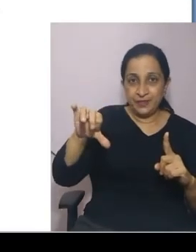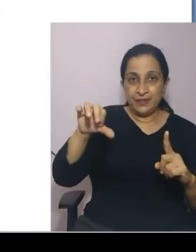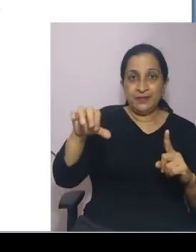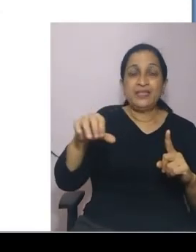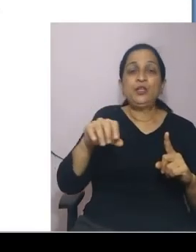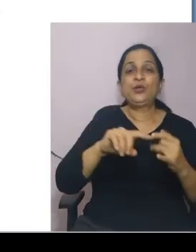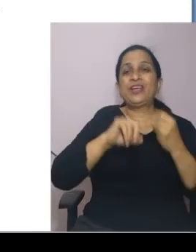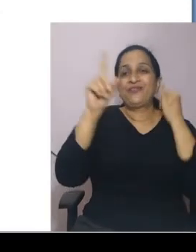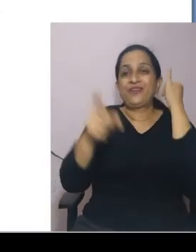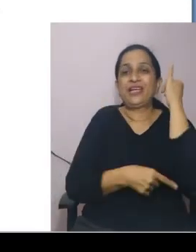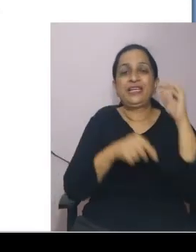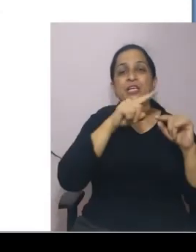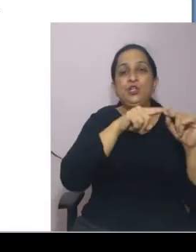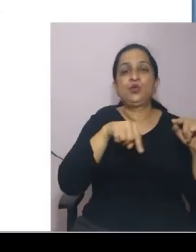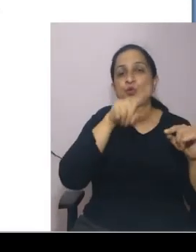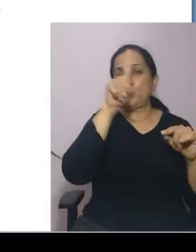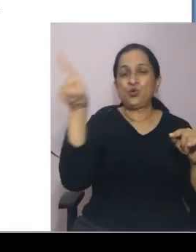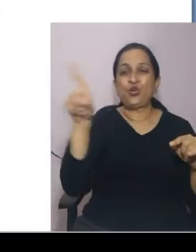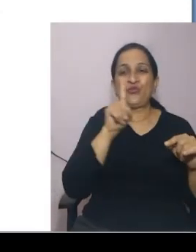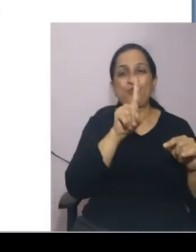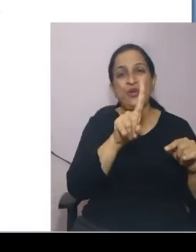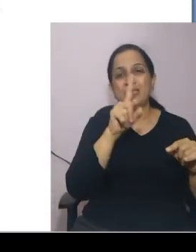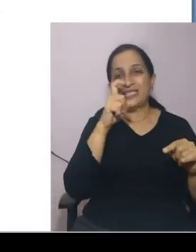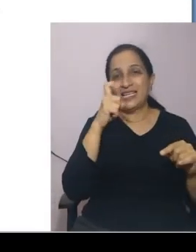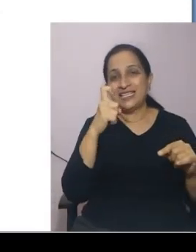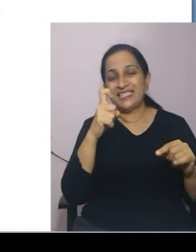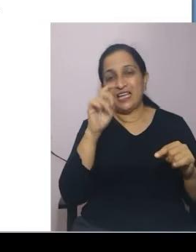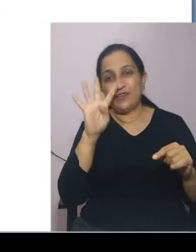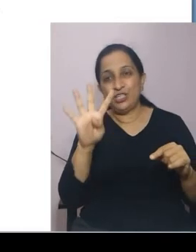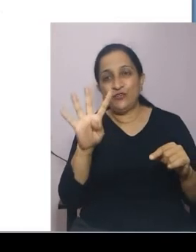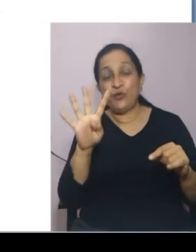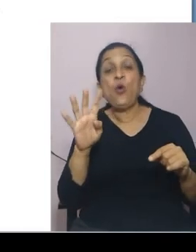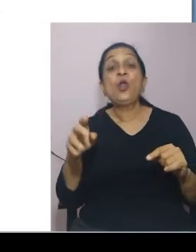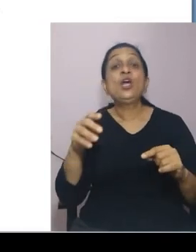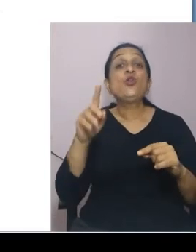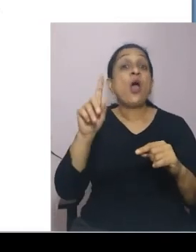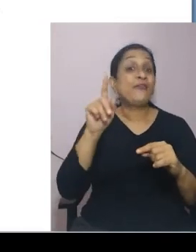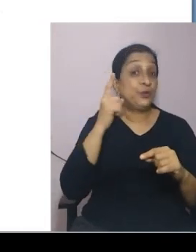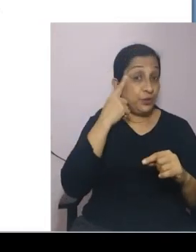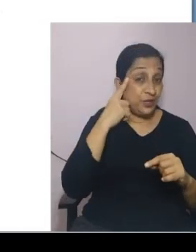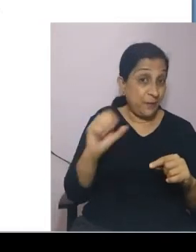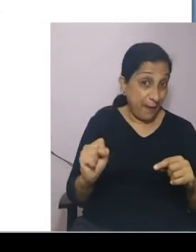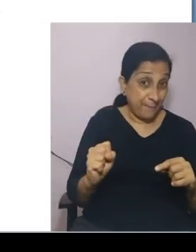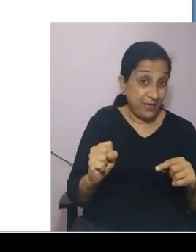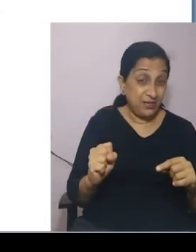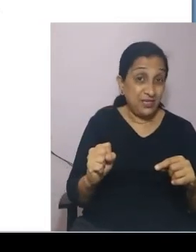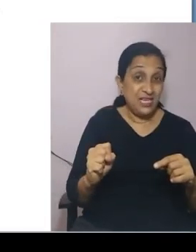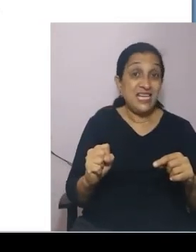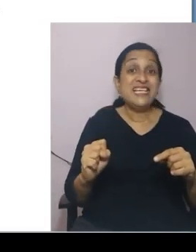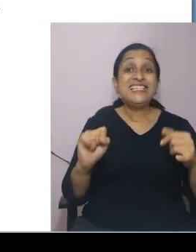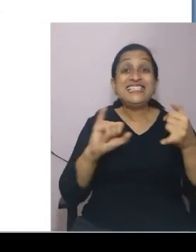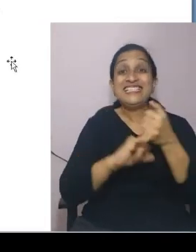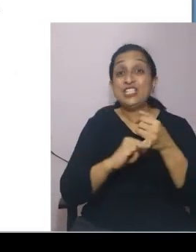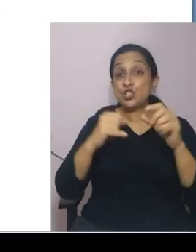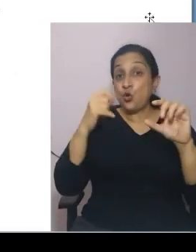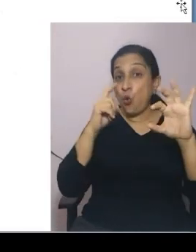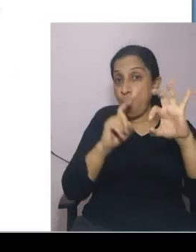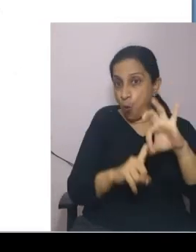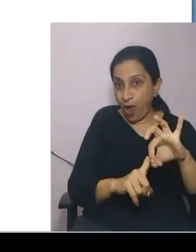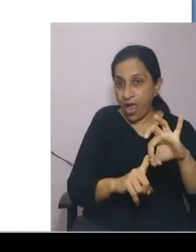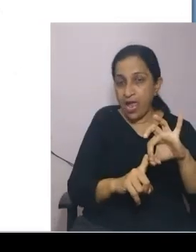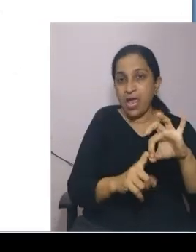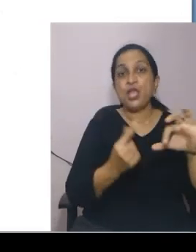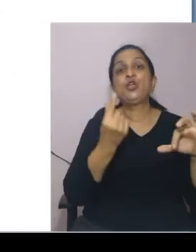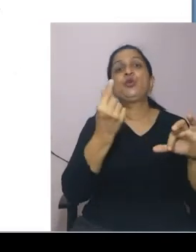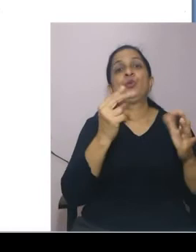square of this plus square of this. Okay. That is the root of 174. Square root of